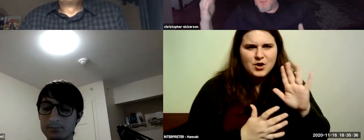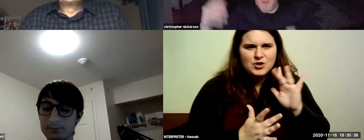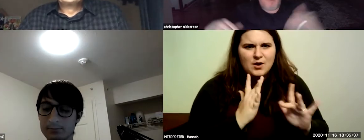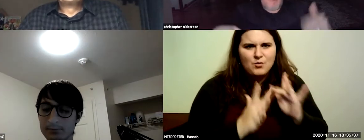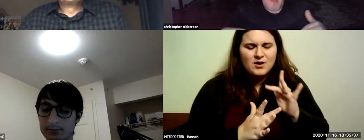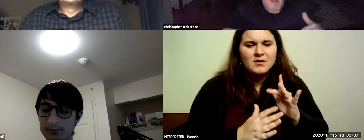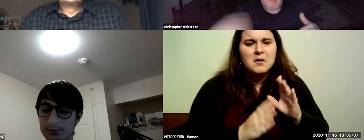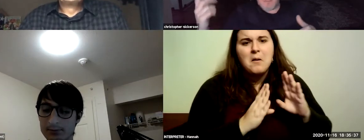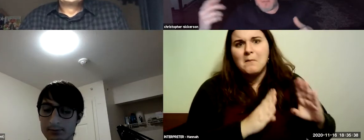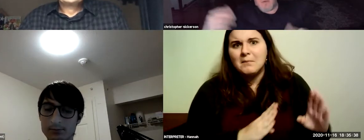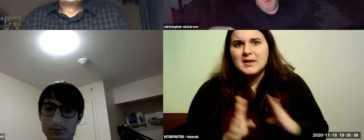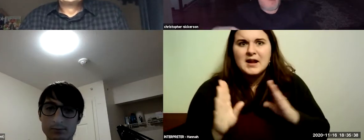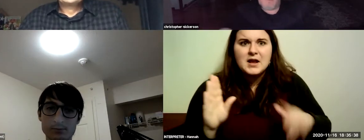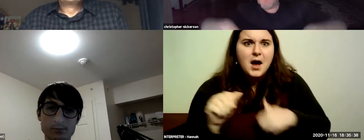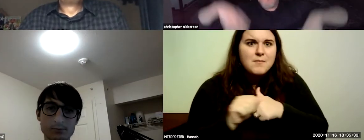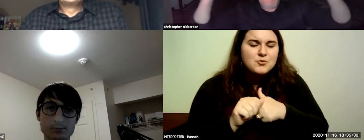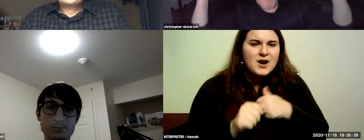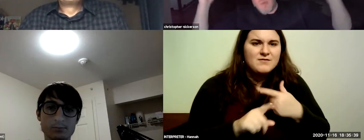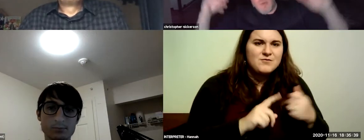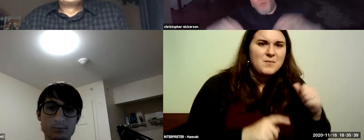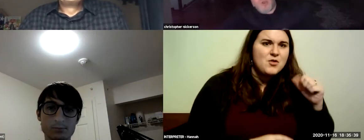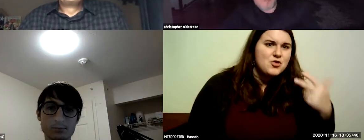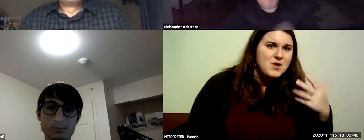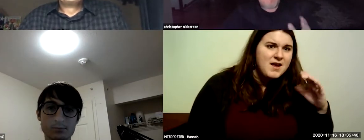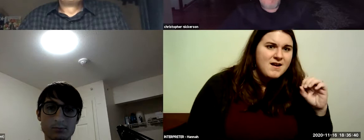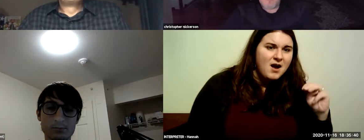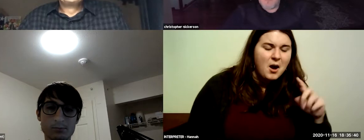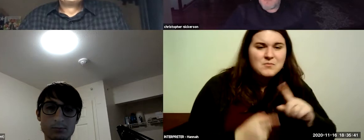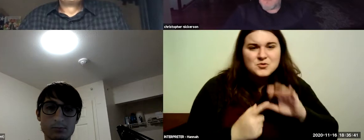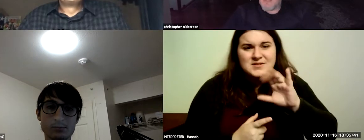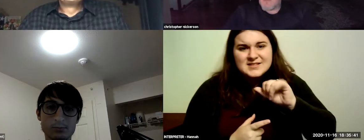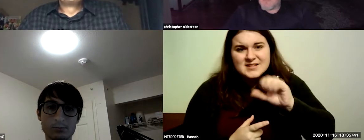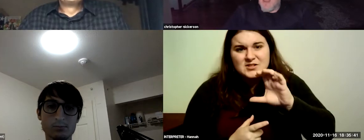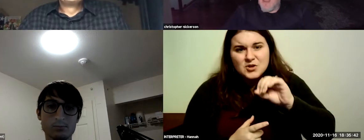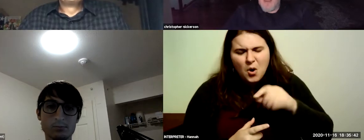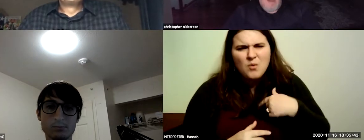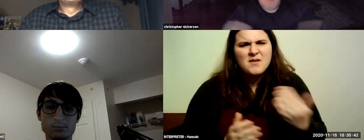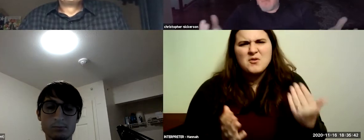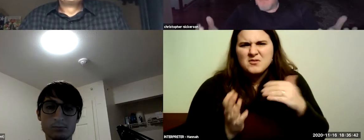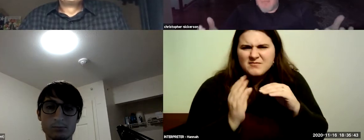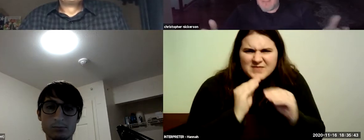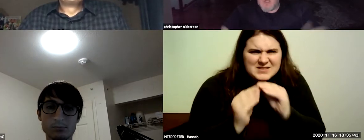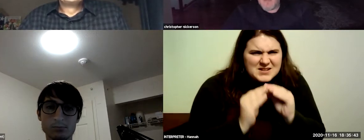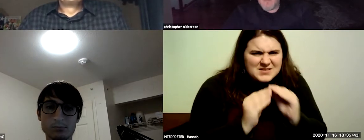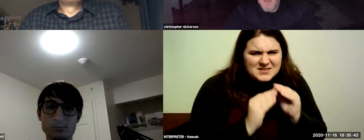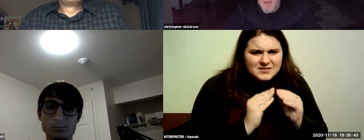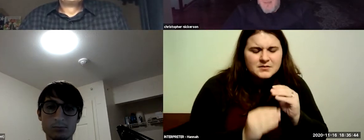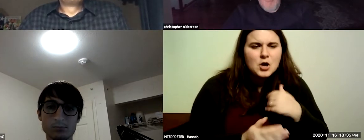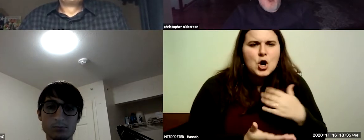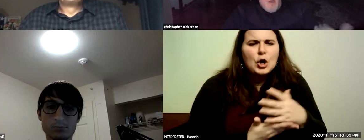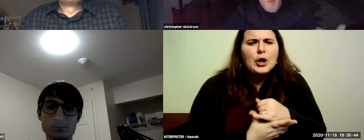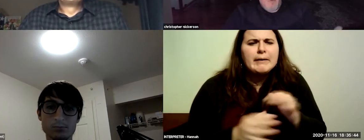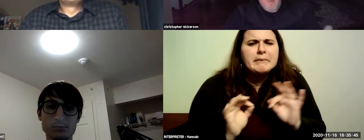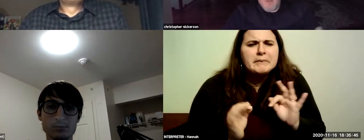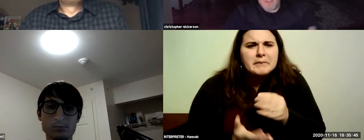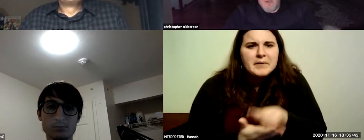entire upgrade from 3Com to Cisco and like redoing the whole architecture in the building and all this other stuff. And I was getting 19 grand. And they